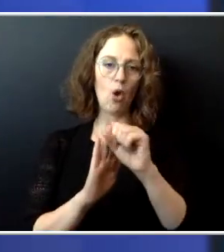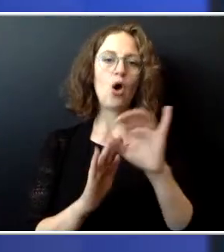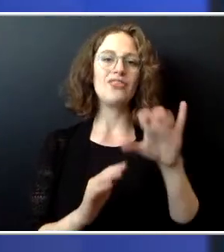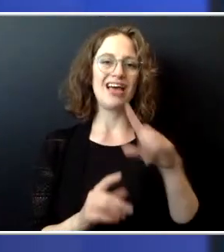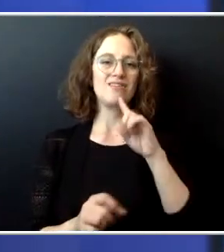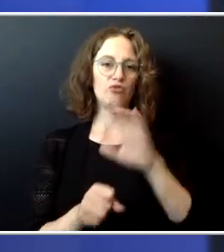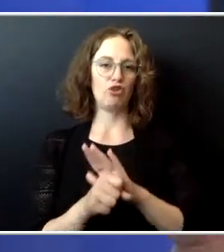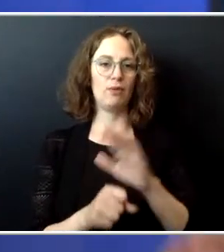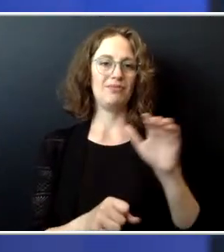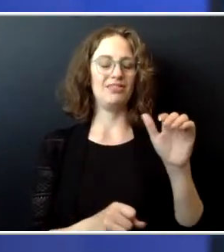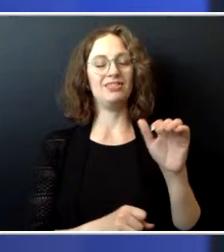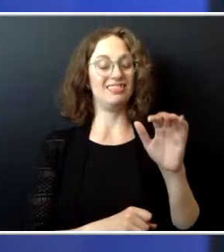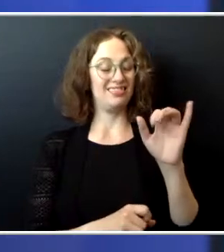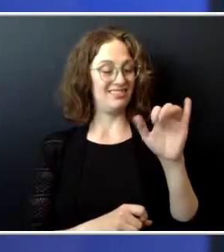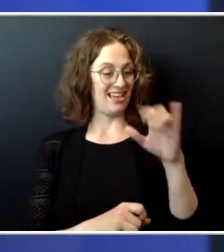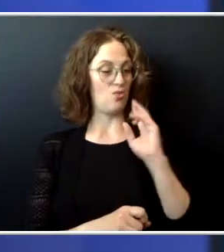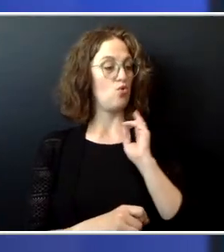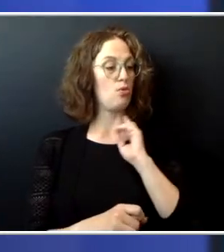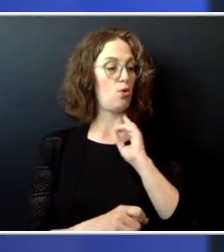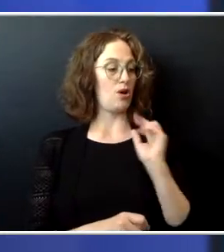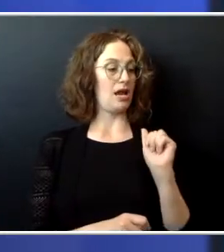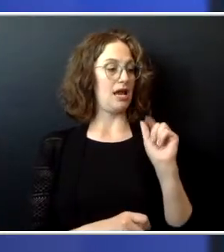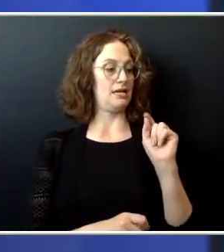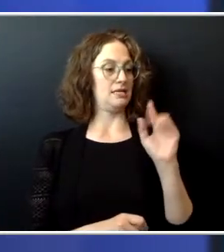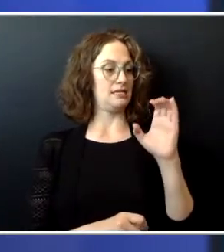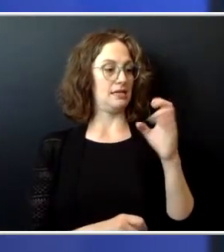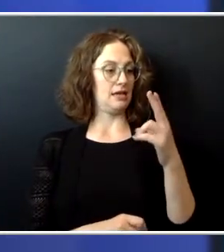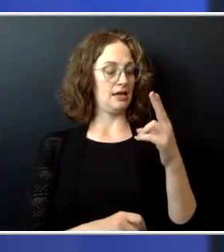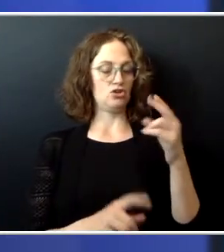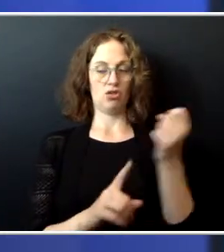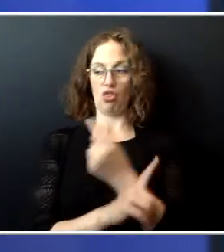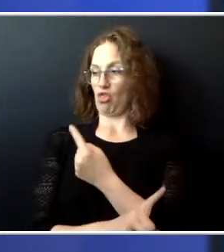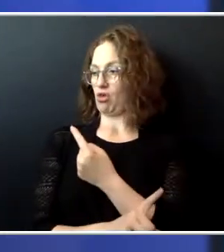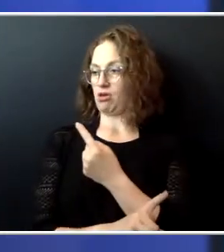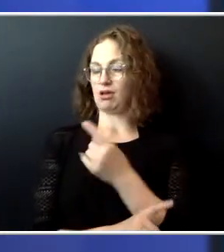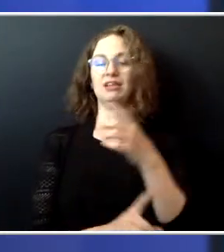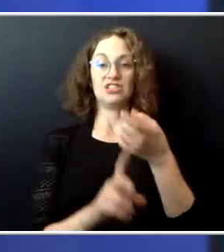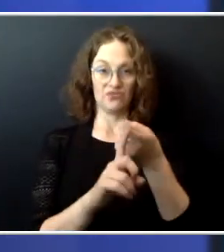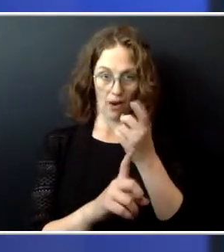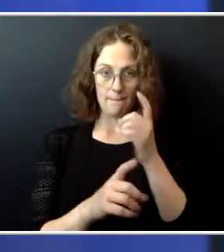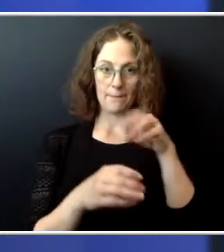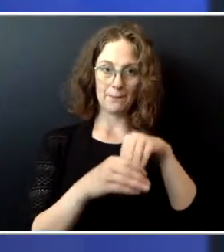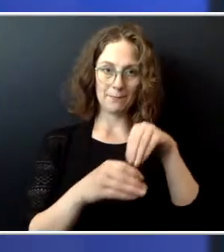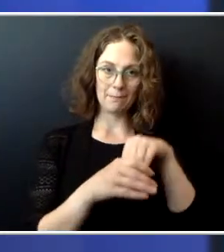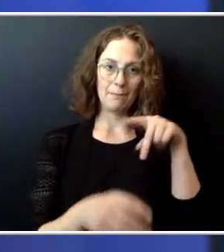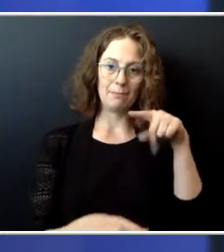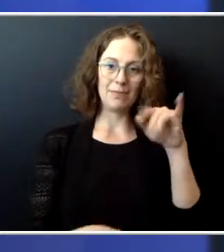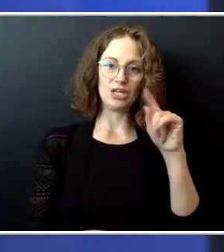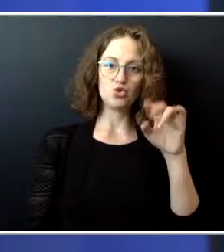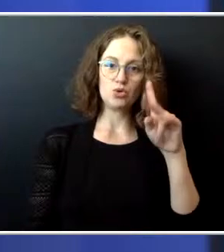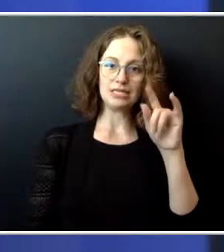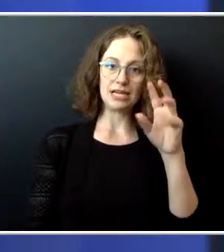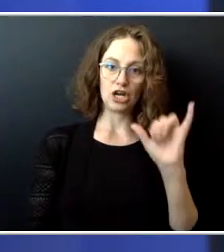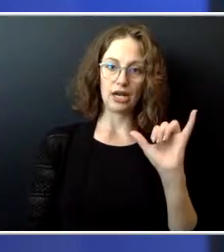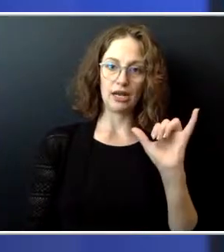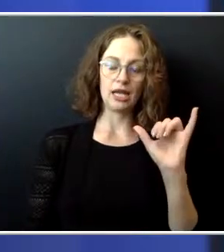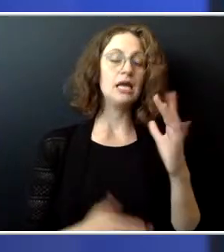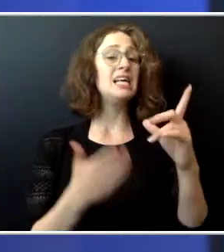the pituitary and not outside of the pituitary. So rarely it could come from your lungs, rarely it could come from somewhere